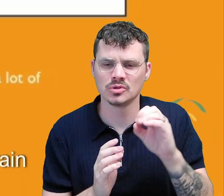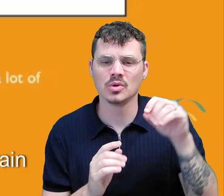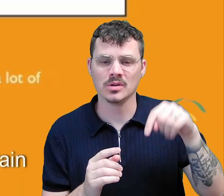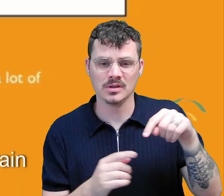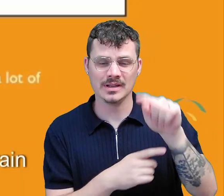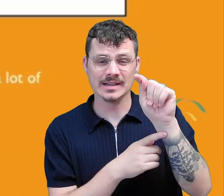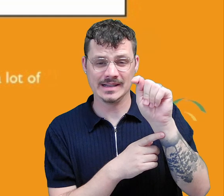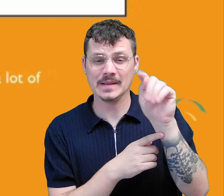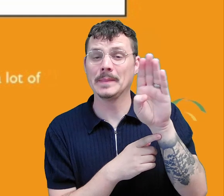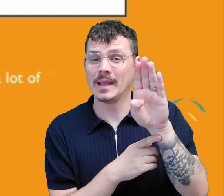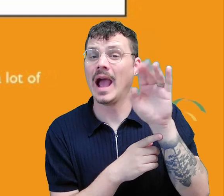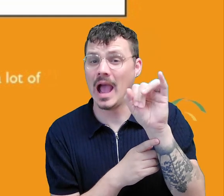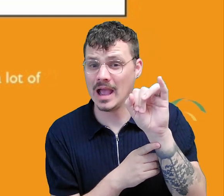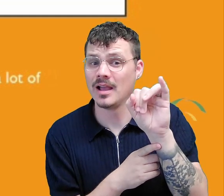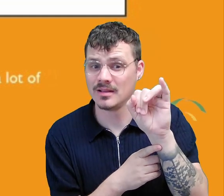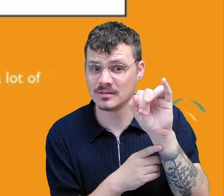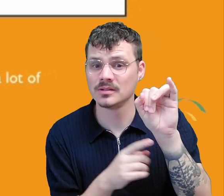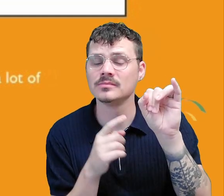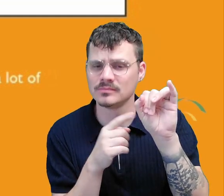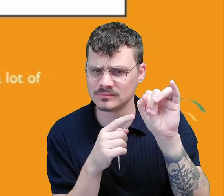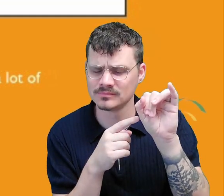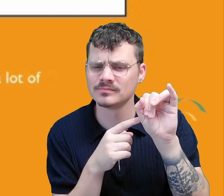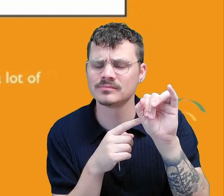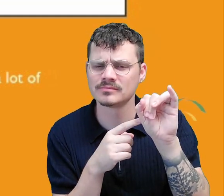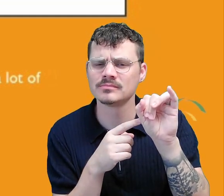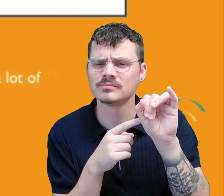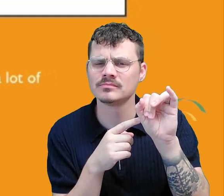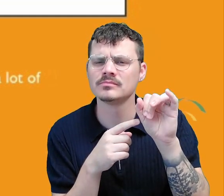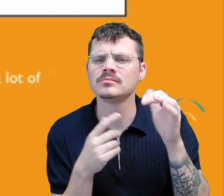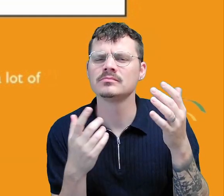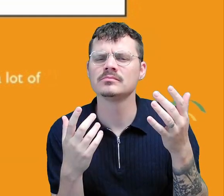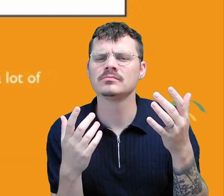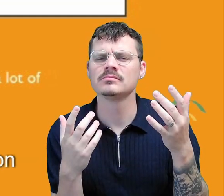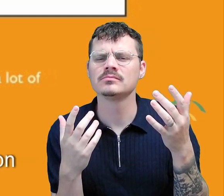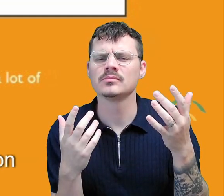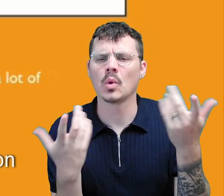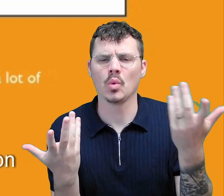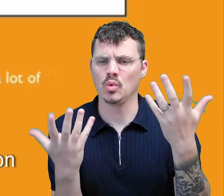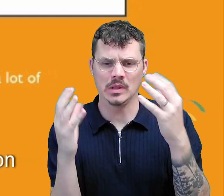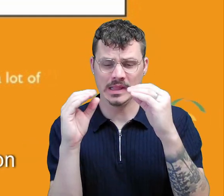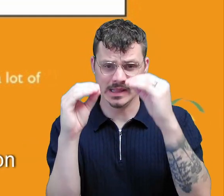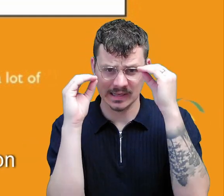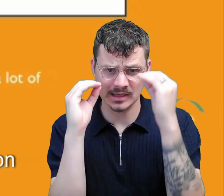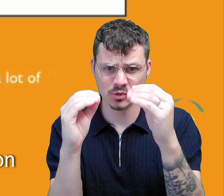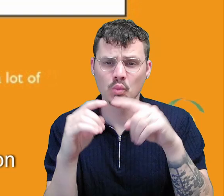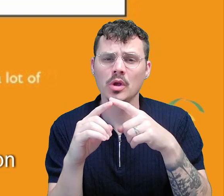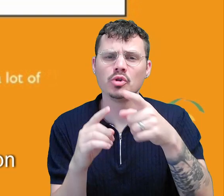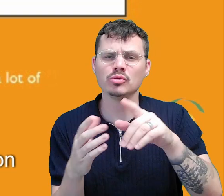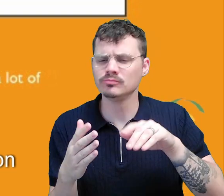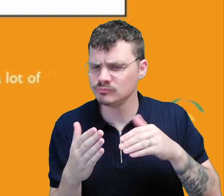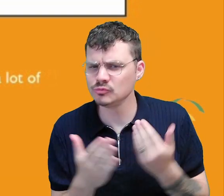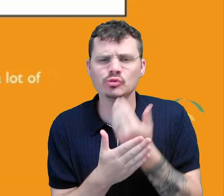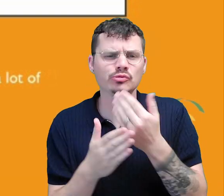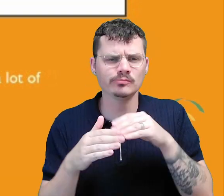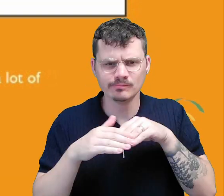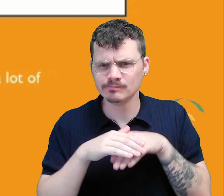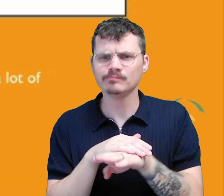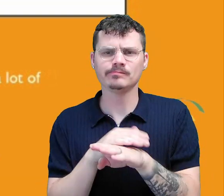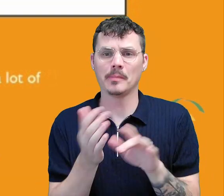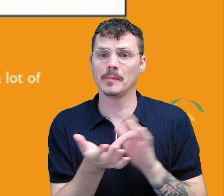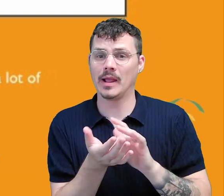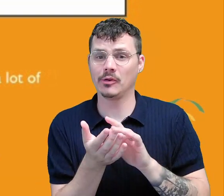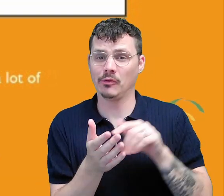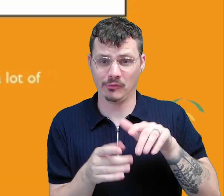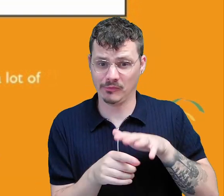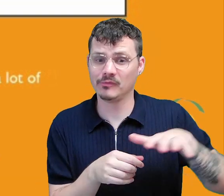about traumatic brain injury is what they teach you when you're a young medical person is